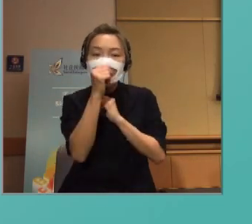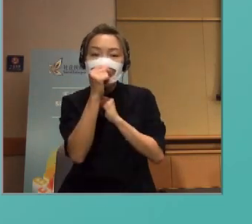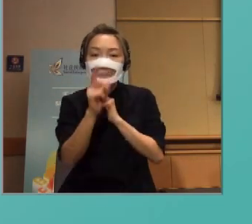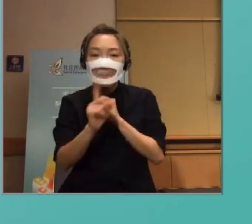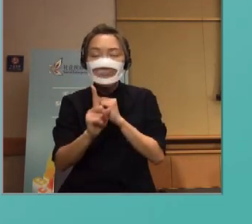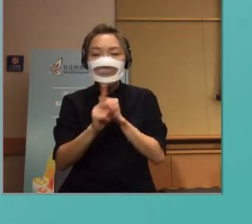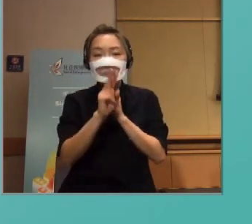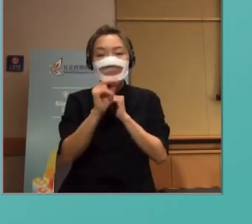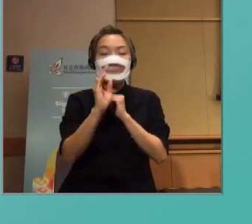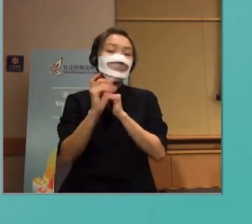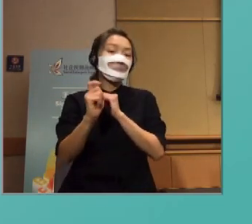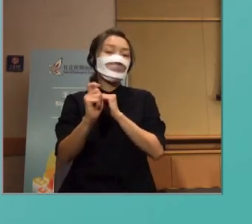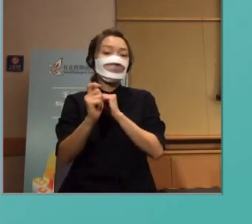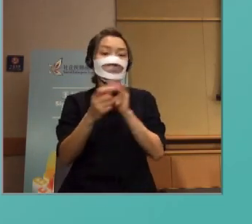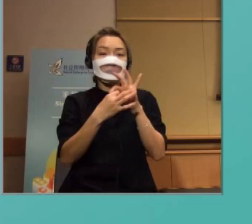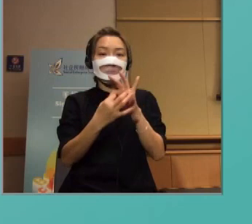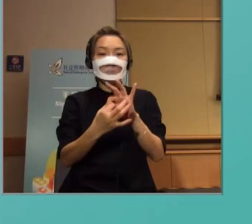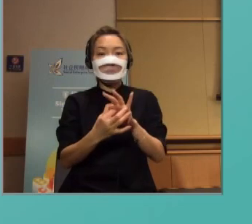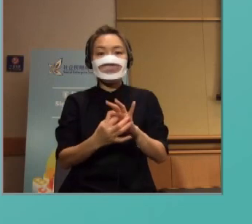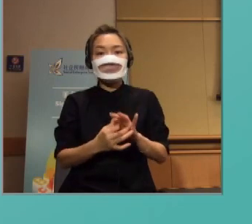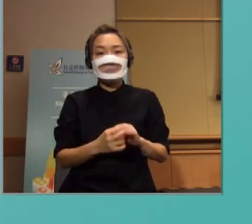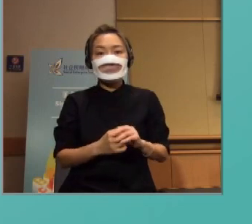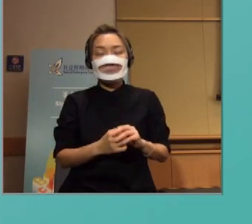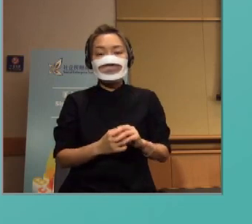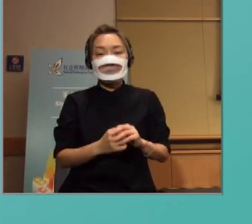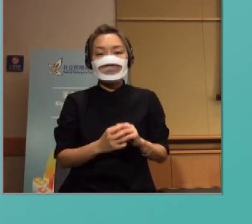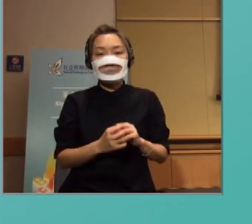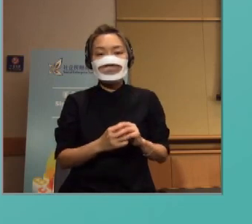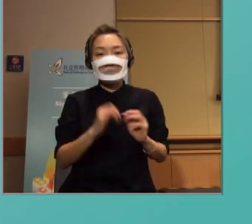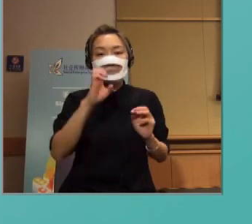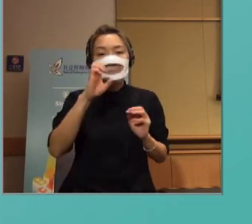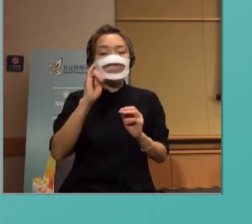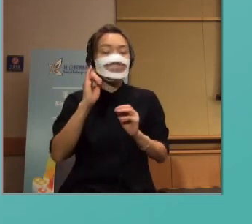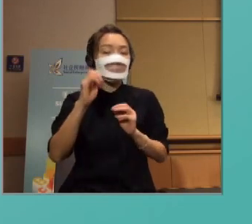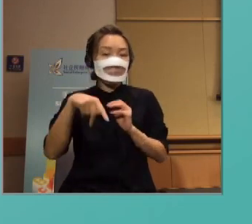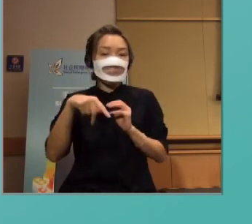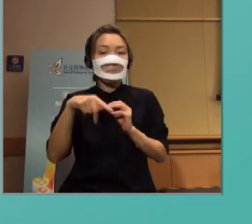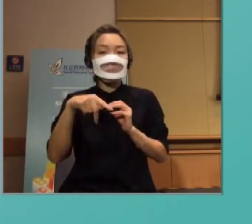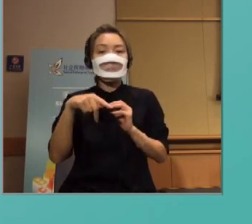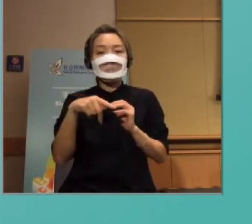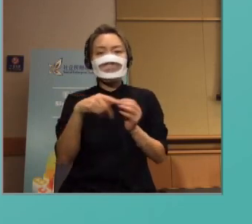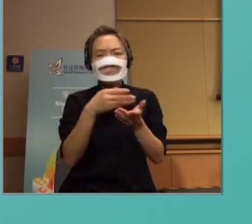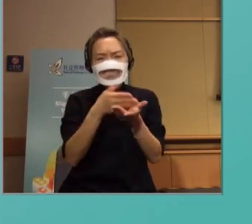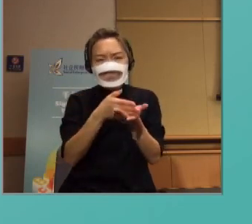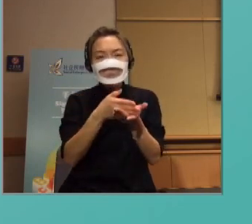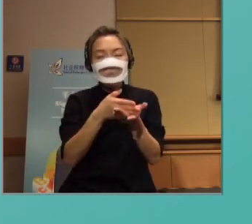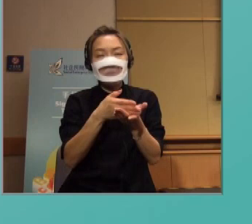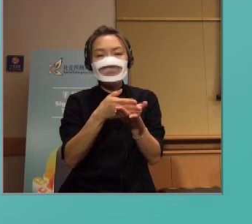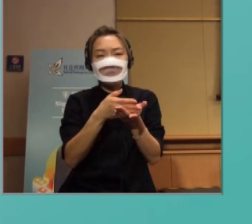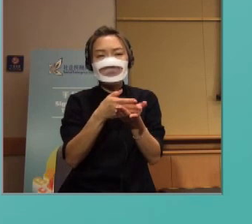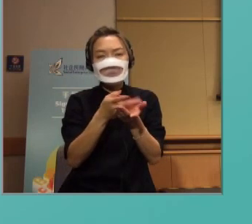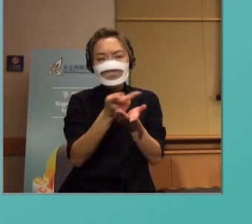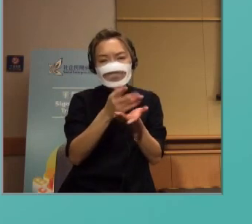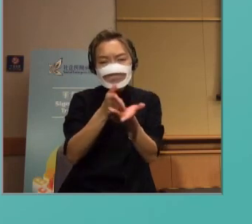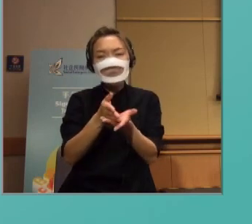names for NFTs, all kinds of IEIPs and IPs and formats. In a nutshell, let's just call them